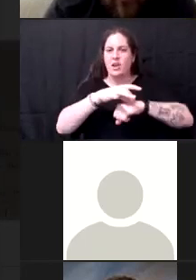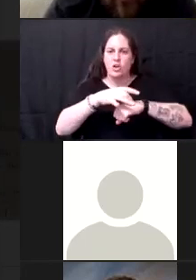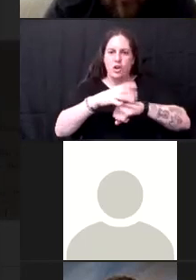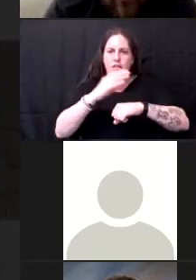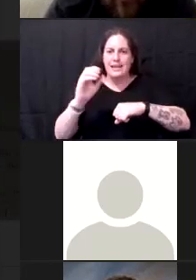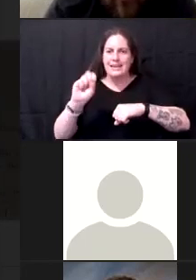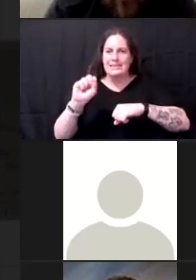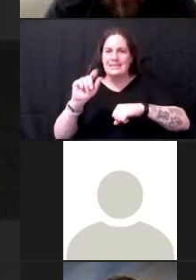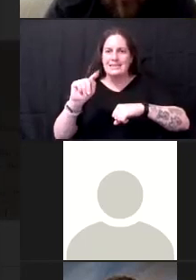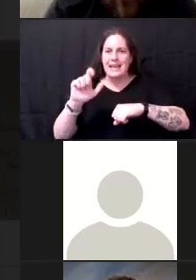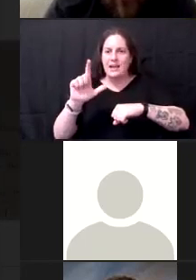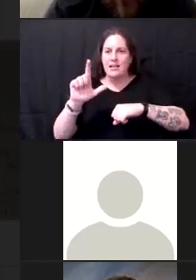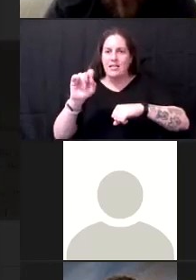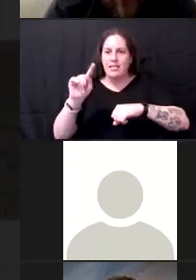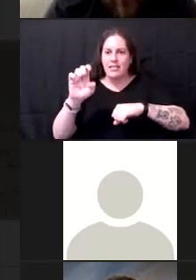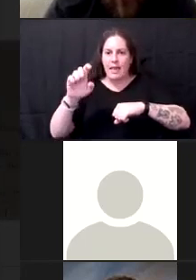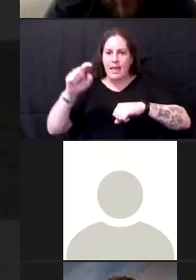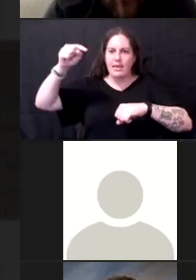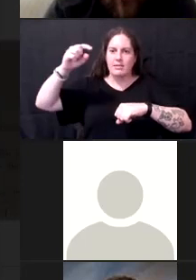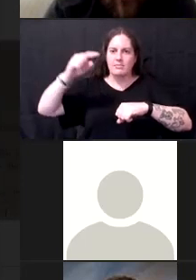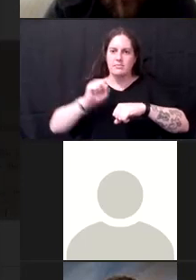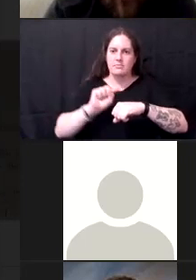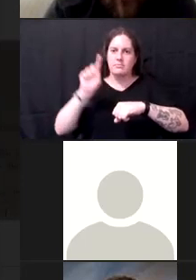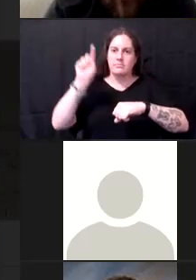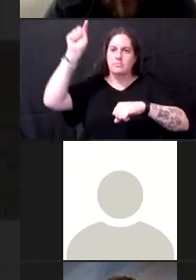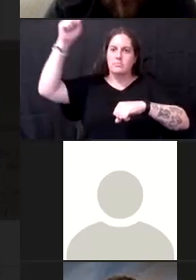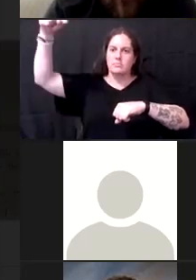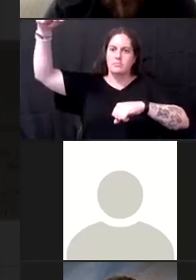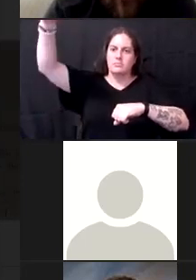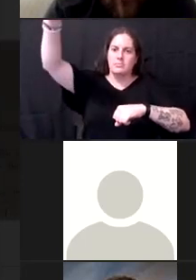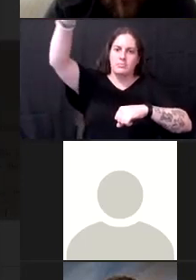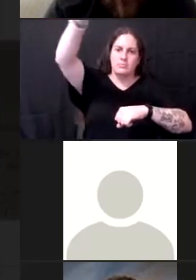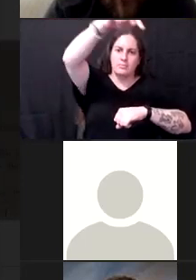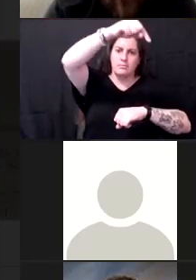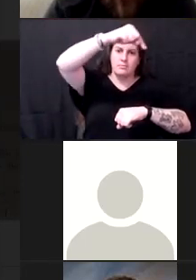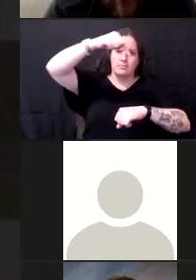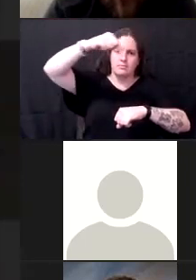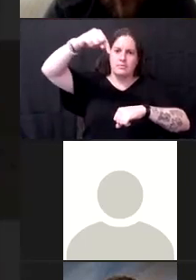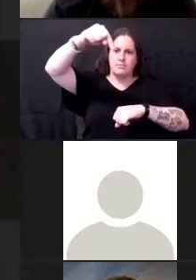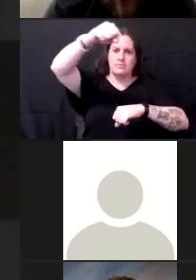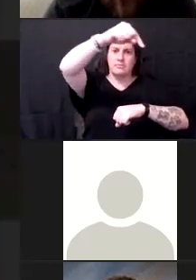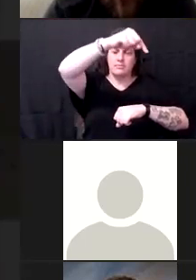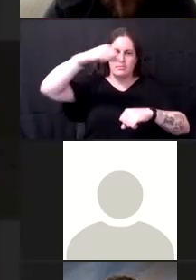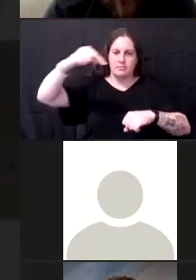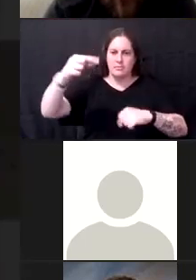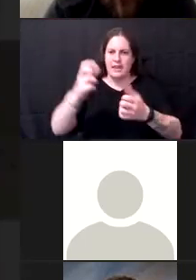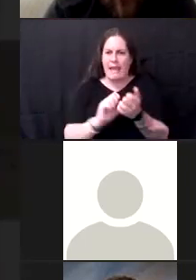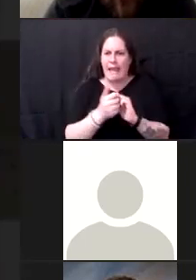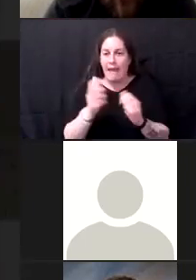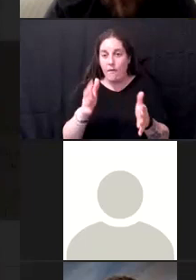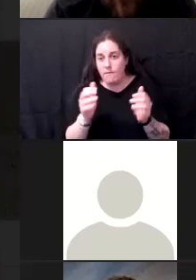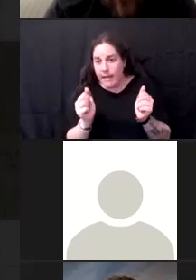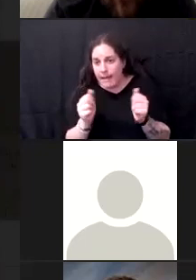the Earth, we talked about how we can find out how fast that object is